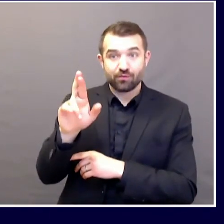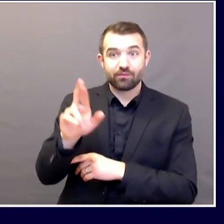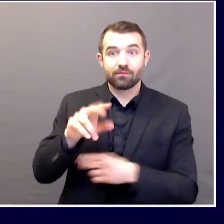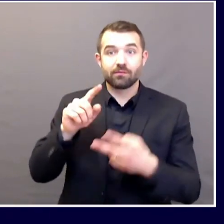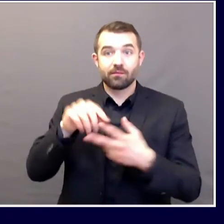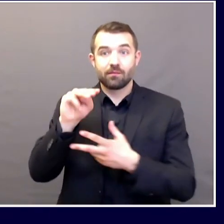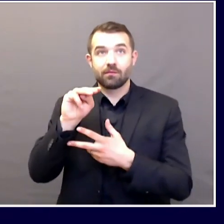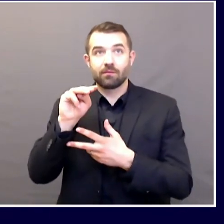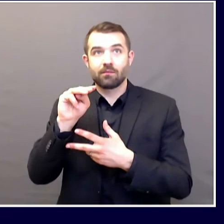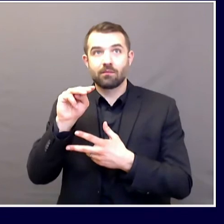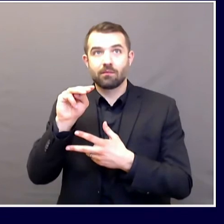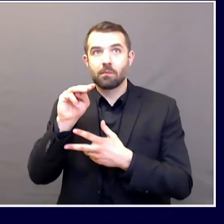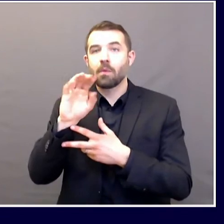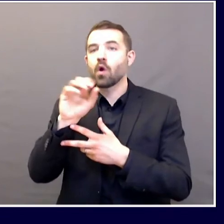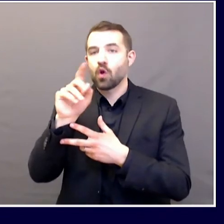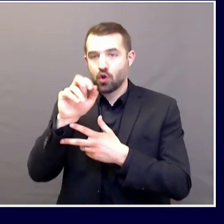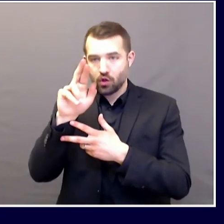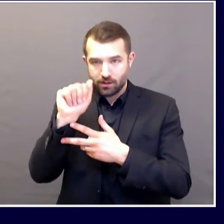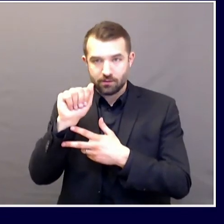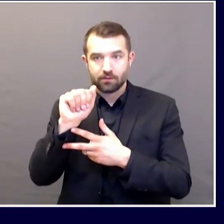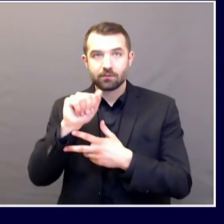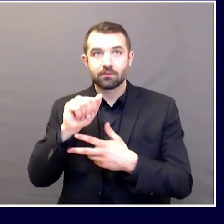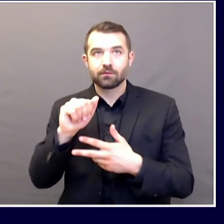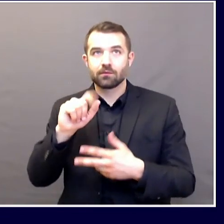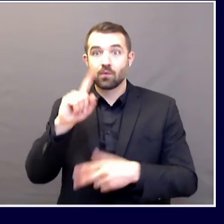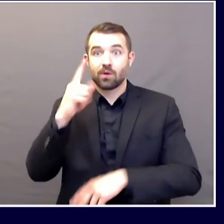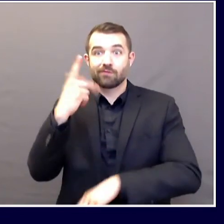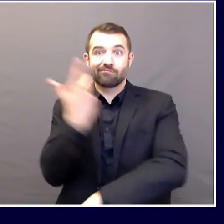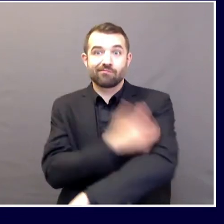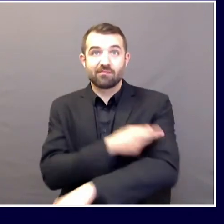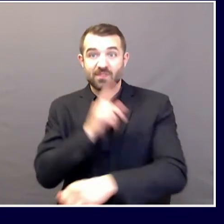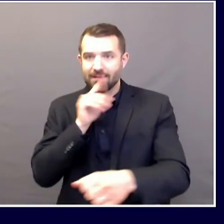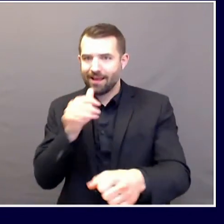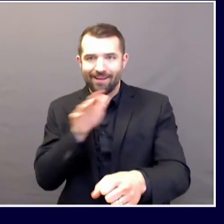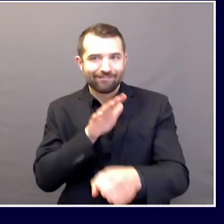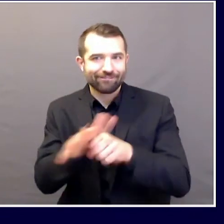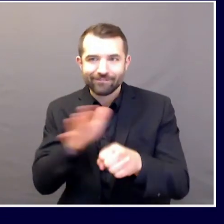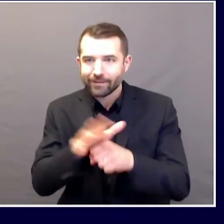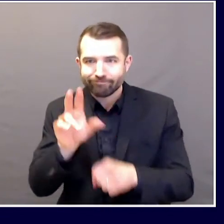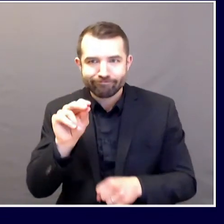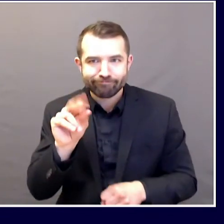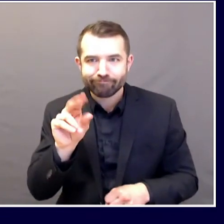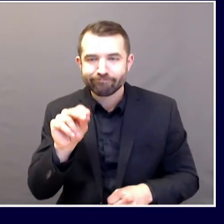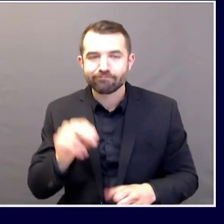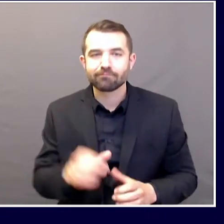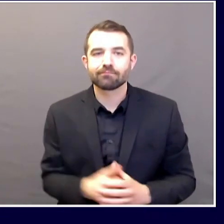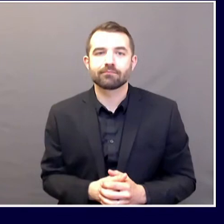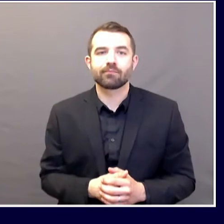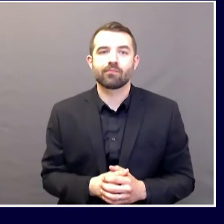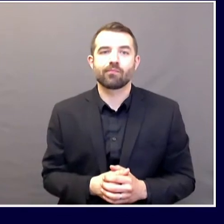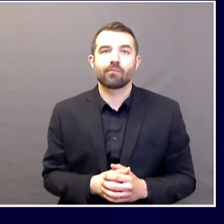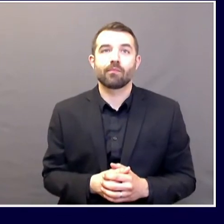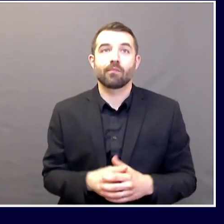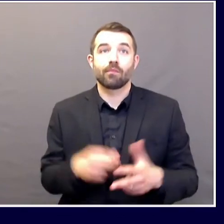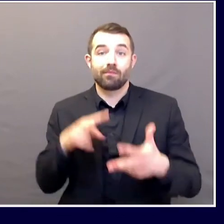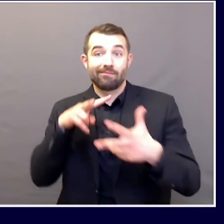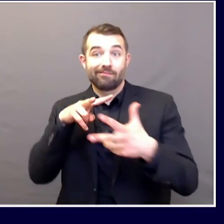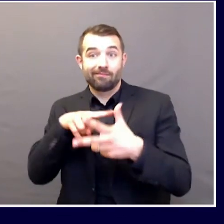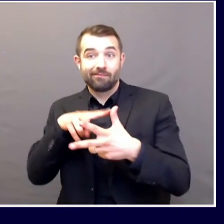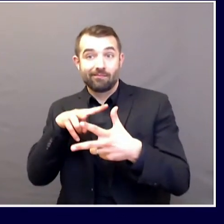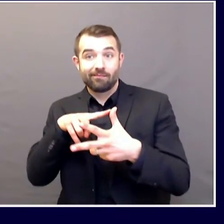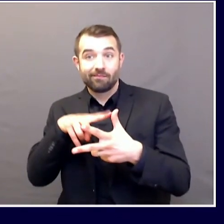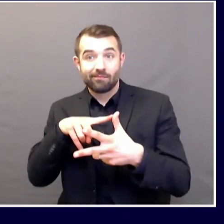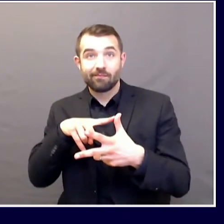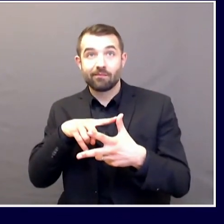you fully vaccinated. And the day that you get your final shot of Moderna or vaccine,